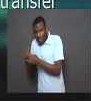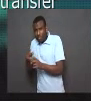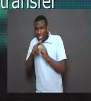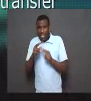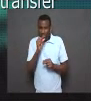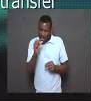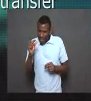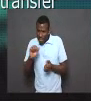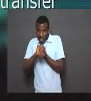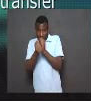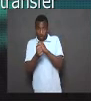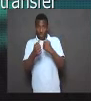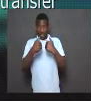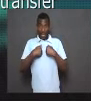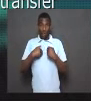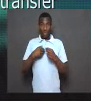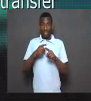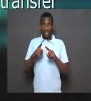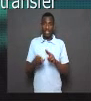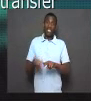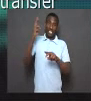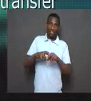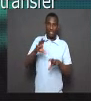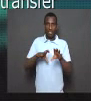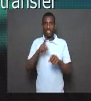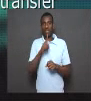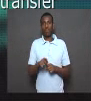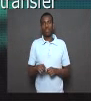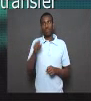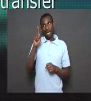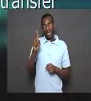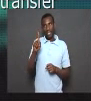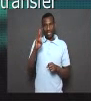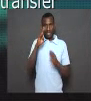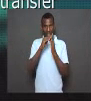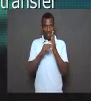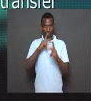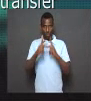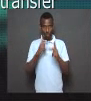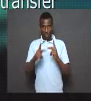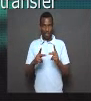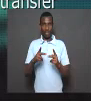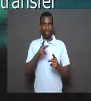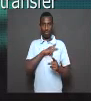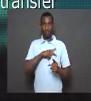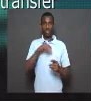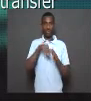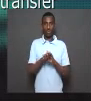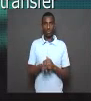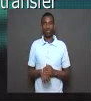infinitesimally small change in a property of the system